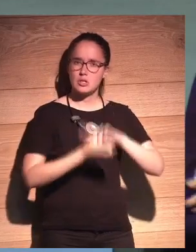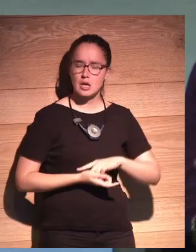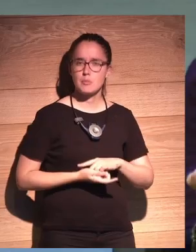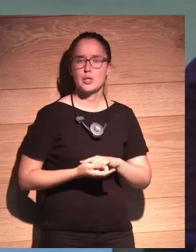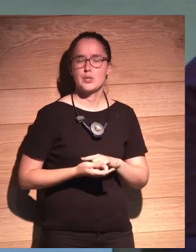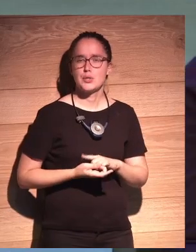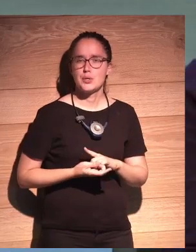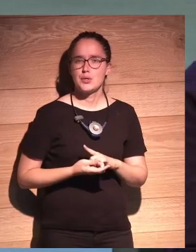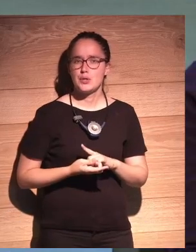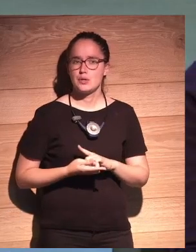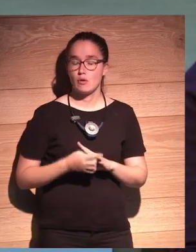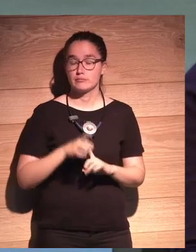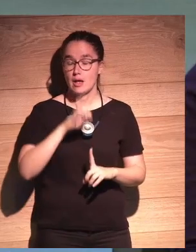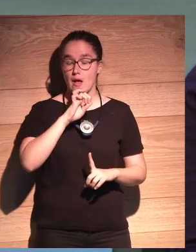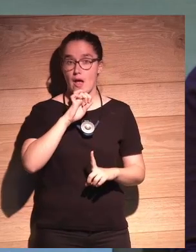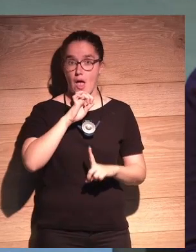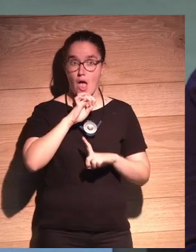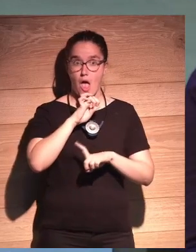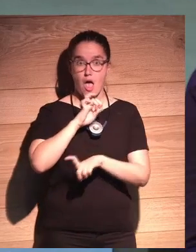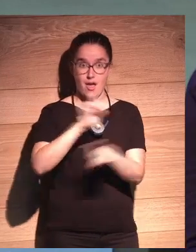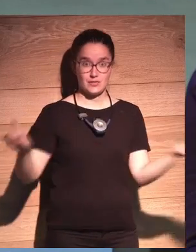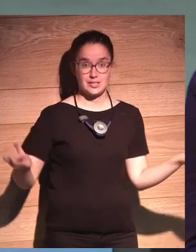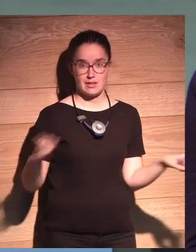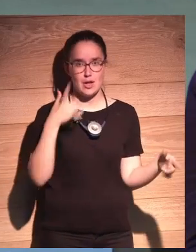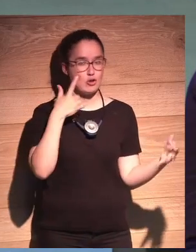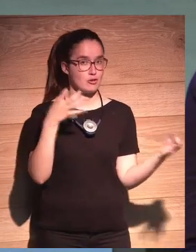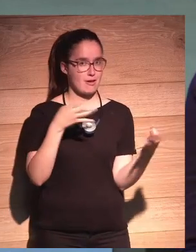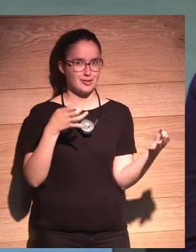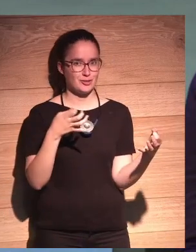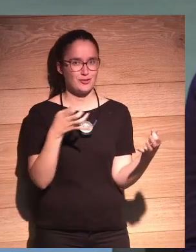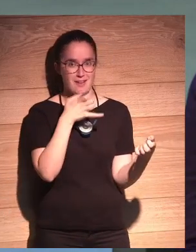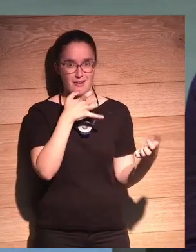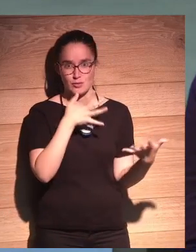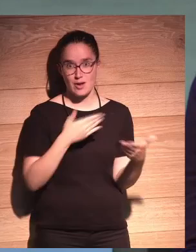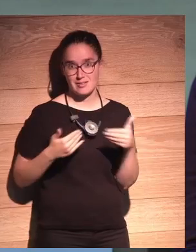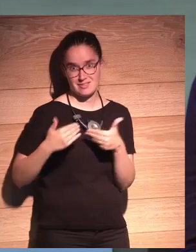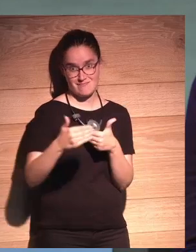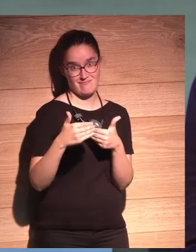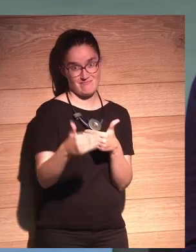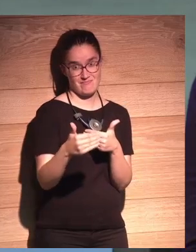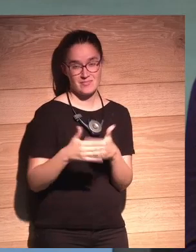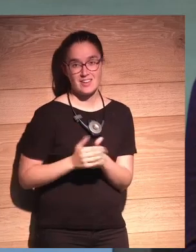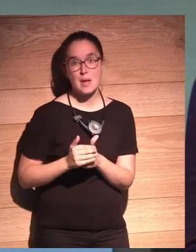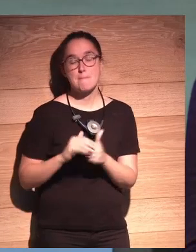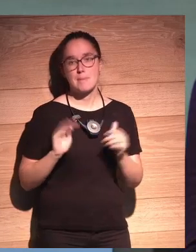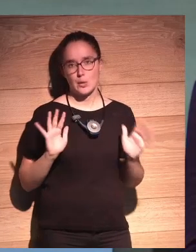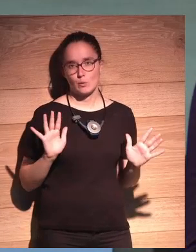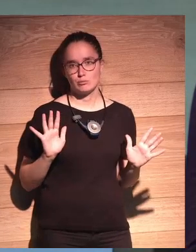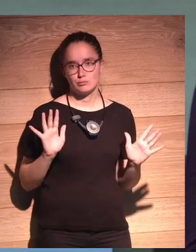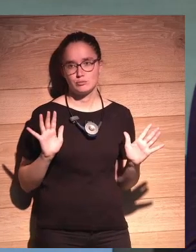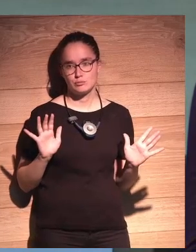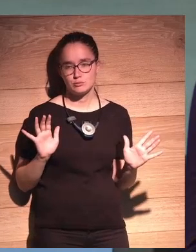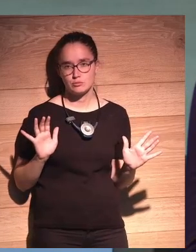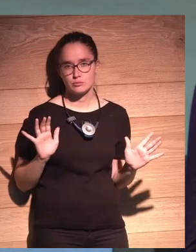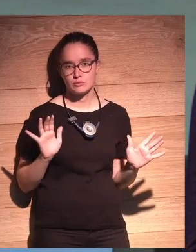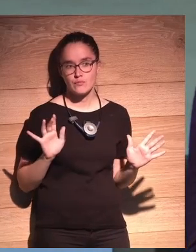Sustainability, we've got the panel of climate change, different scientists, experts that alert us on the challenges,